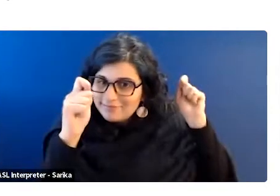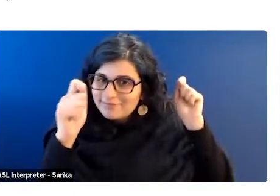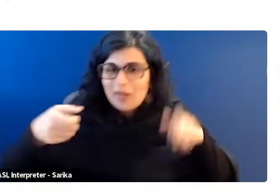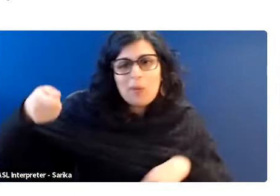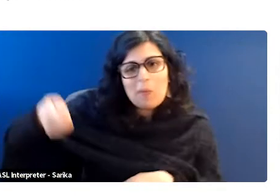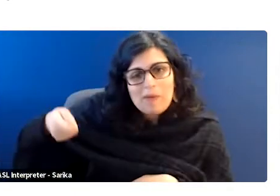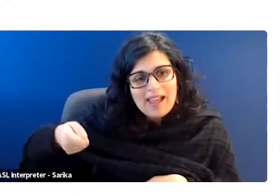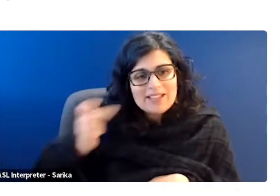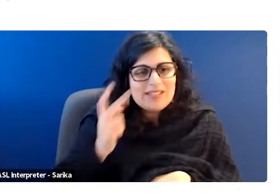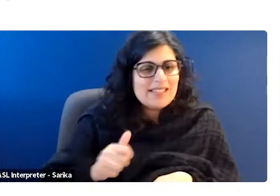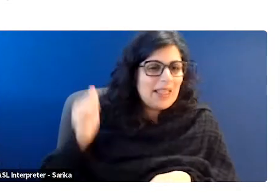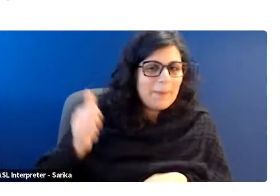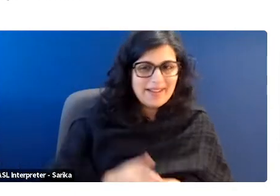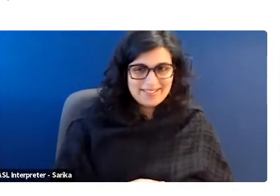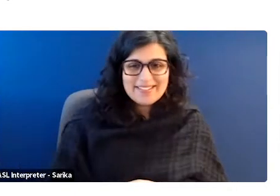in the back.